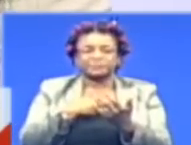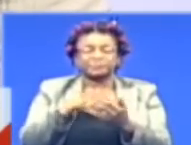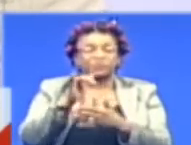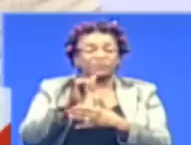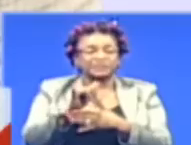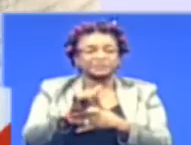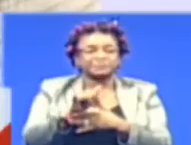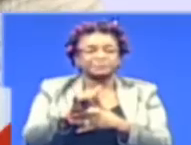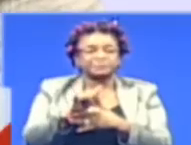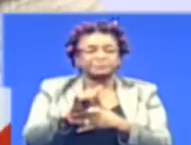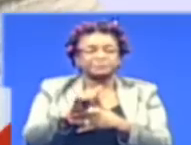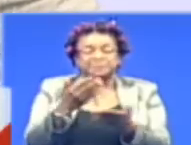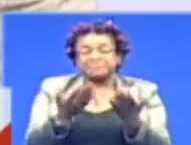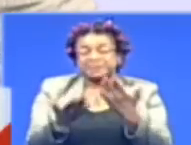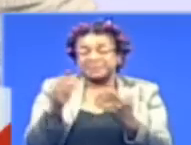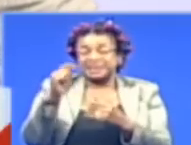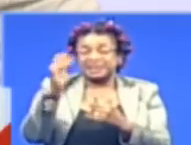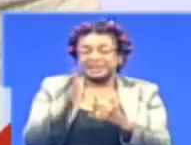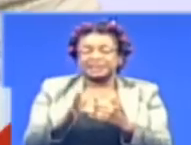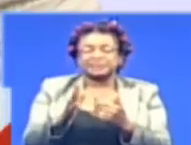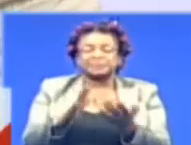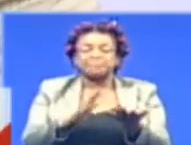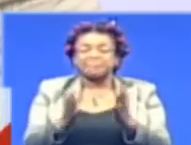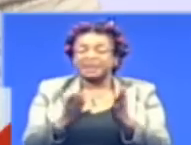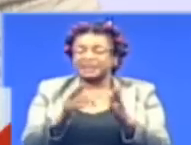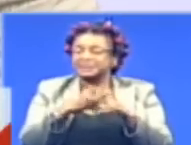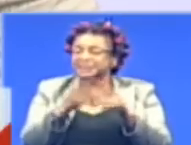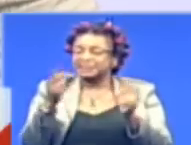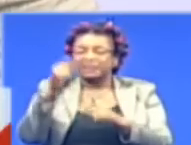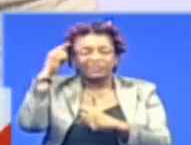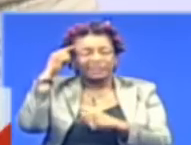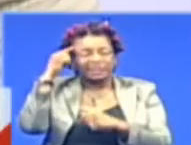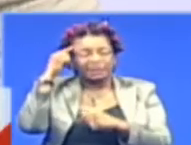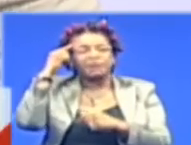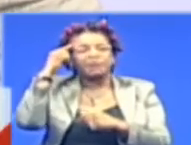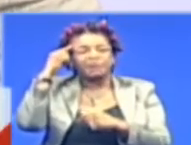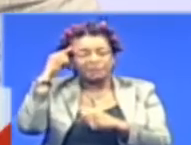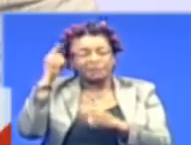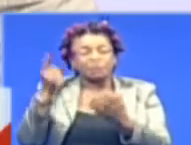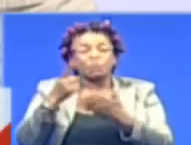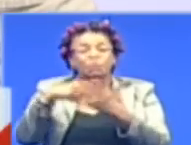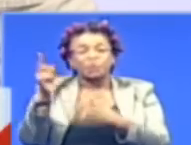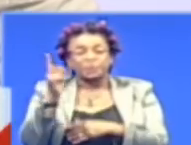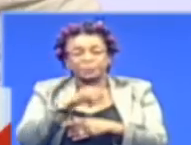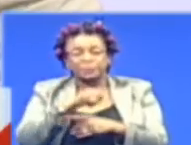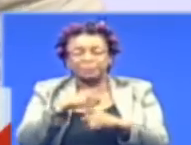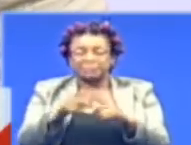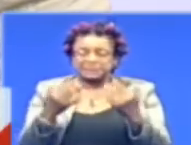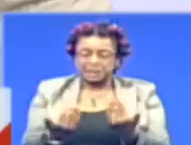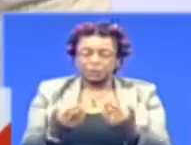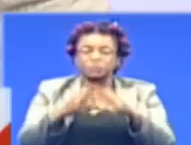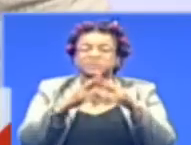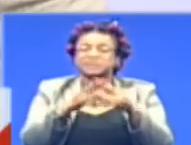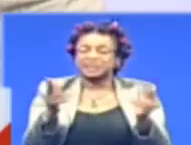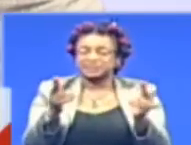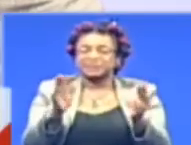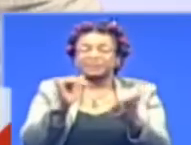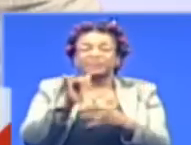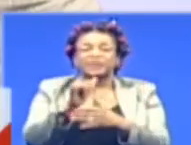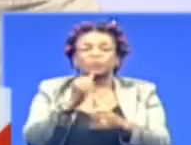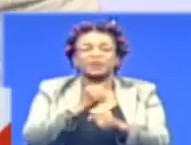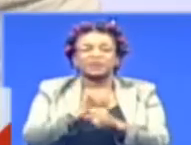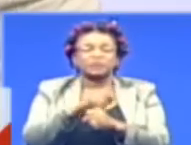rains, maybe Kenyans now may start thinking that we have won the game. But this is the starting of the exercise. And from